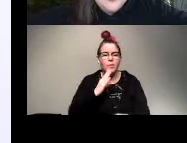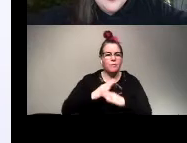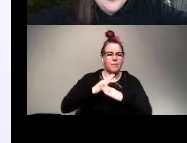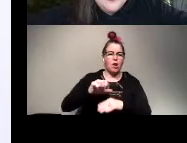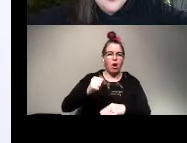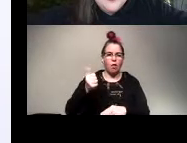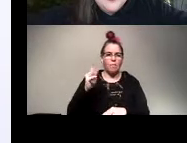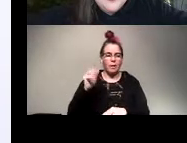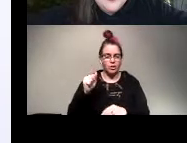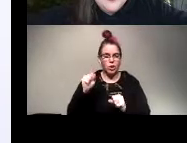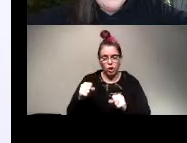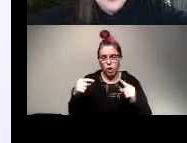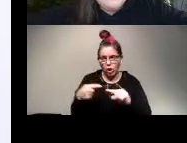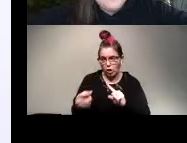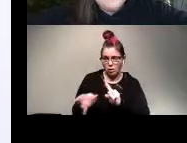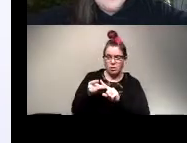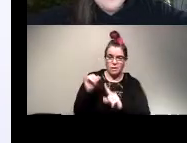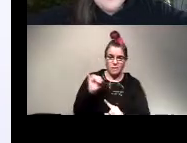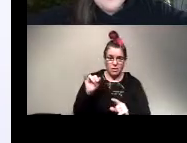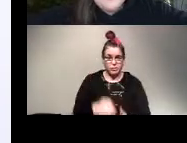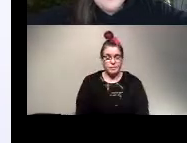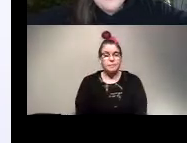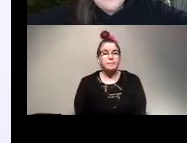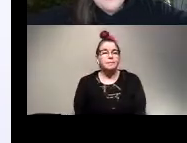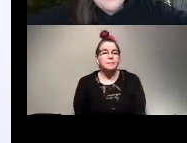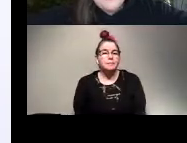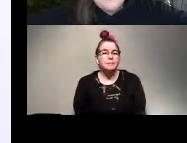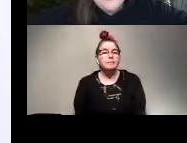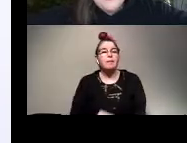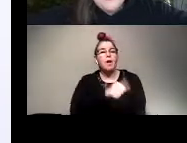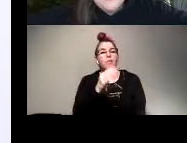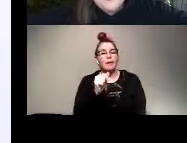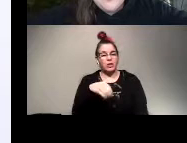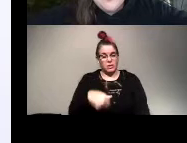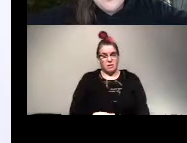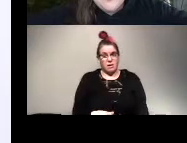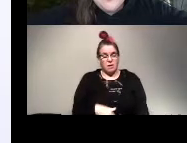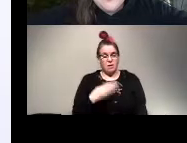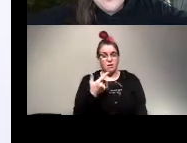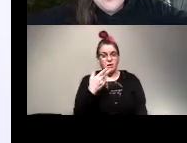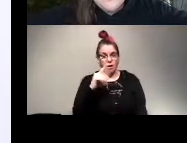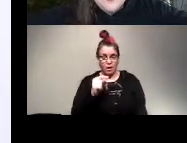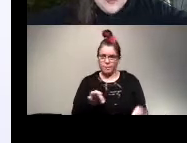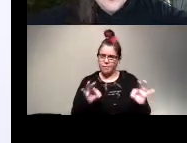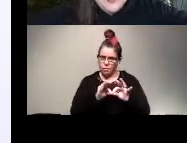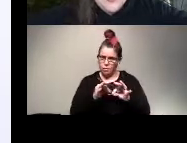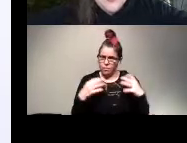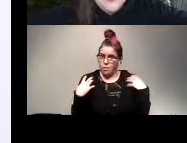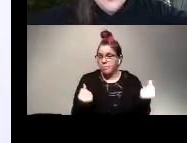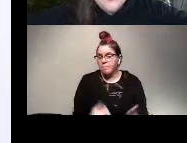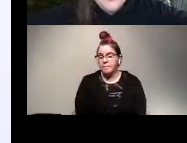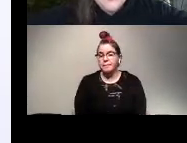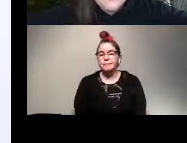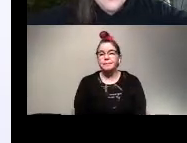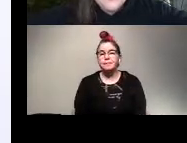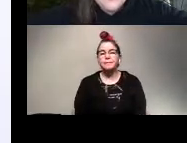that could hurt you from infecting you. Certain bacteria in your gut seem to be really important to health. But of course, there are the